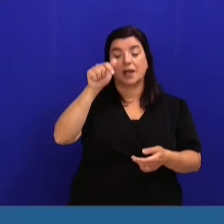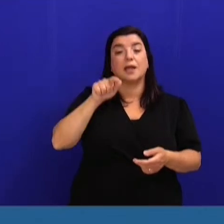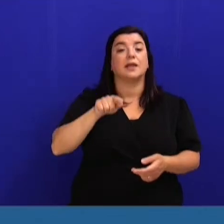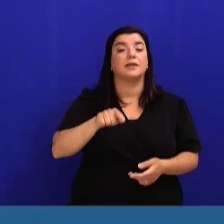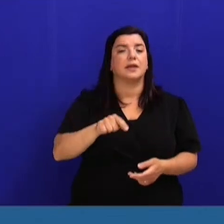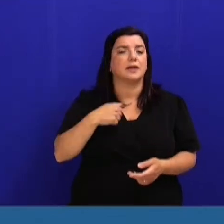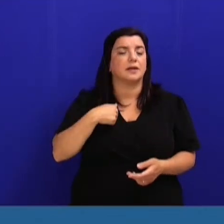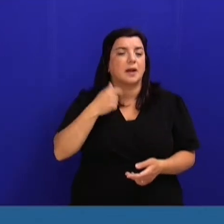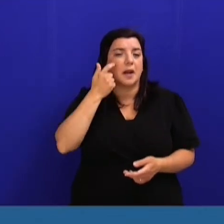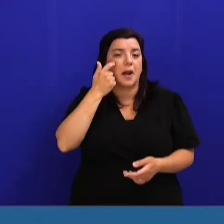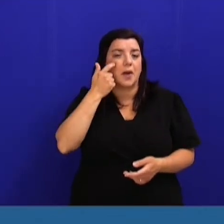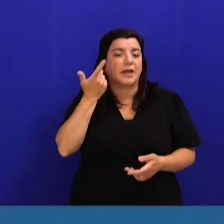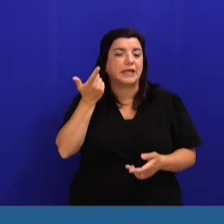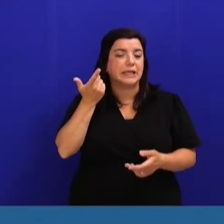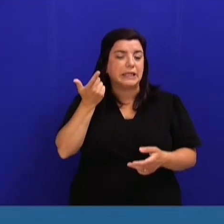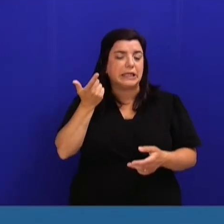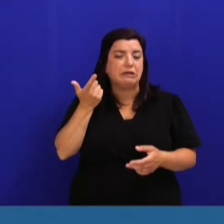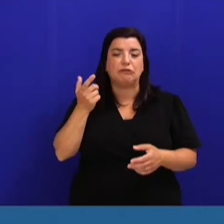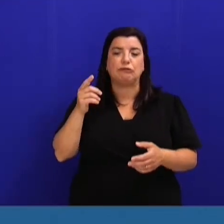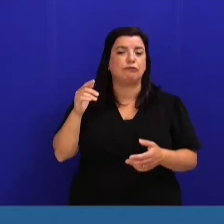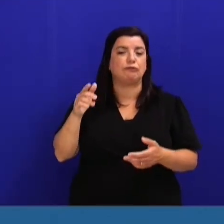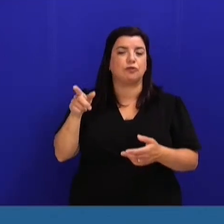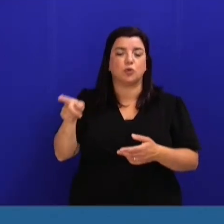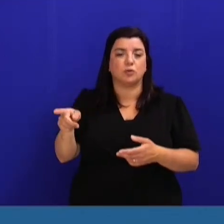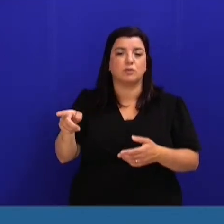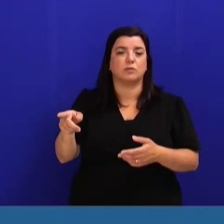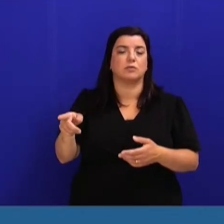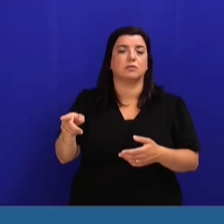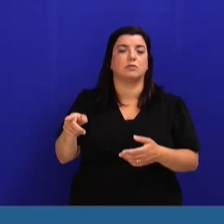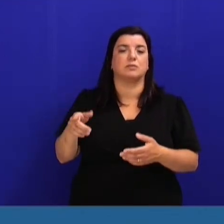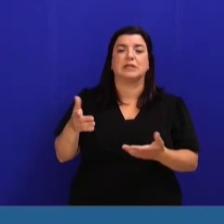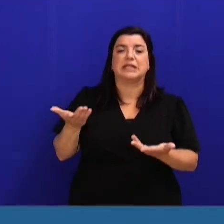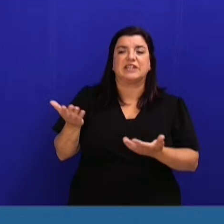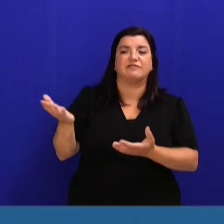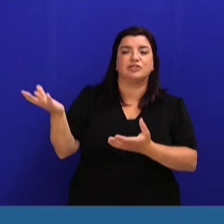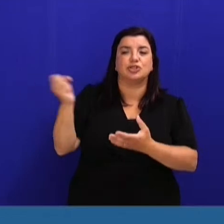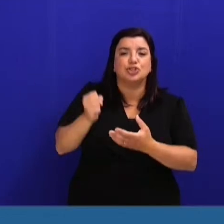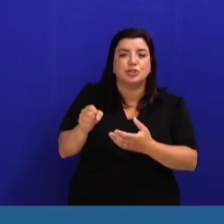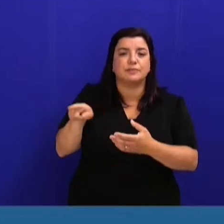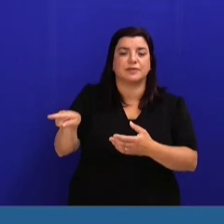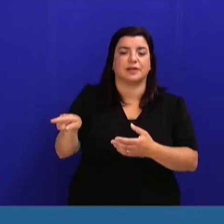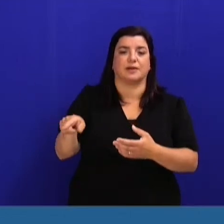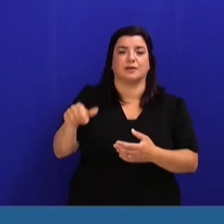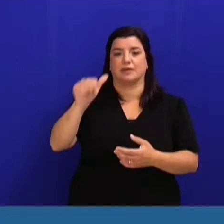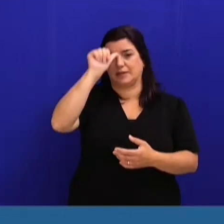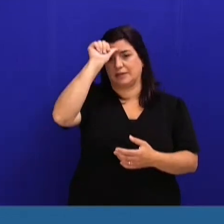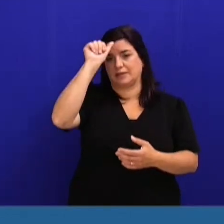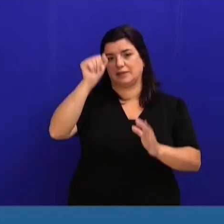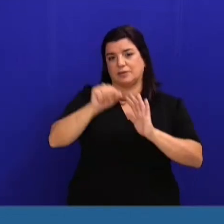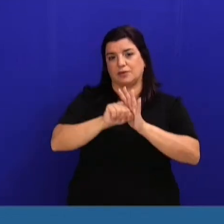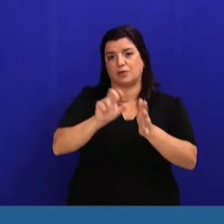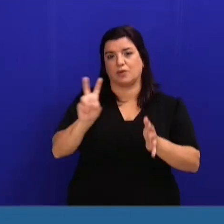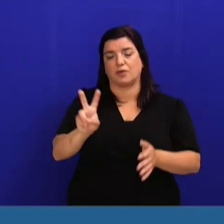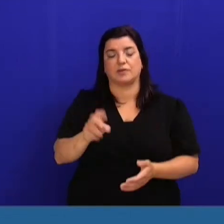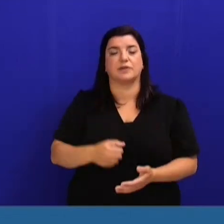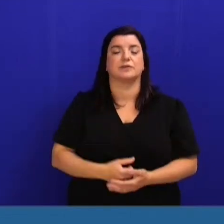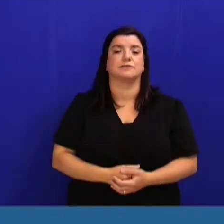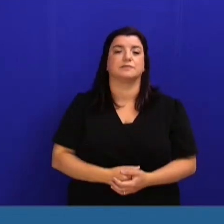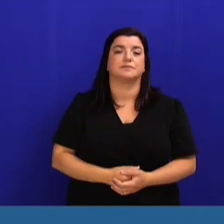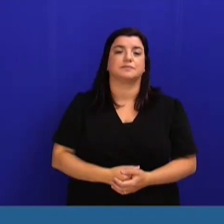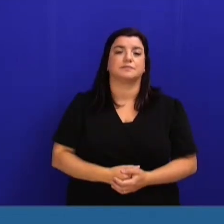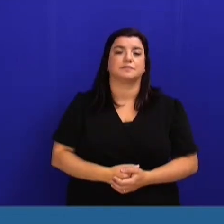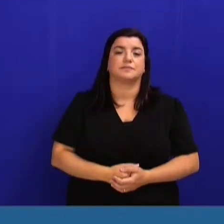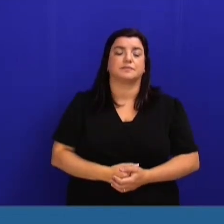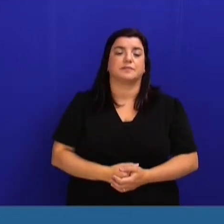għaddejjem bl-investigazzjoni ta' dan il-każ biex naraw eżatti dal-każ minn fejn kien ġie mid-dejta li għandna diġà. Jekk inħarsu